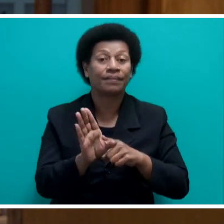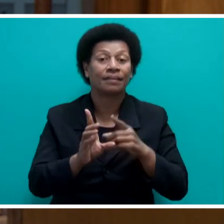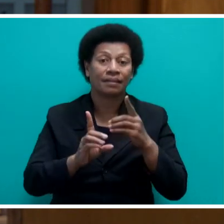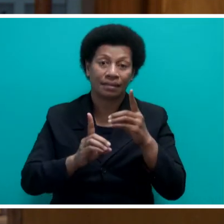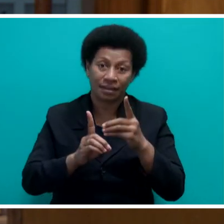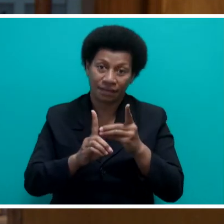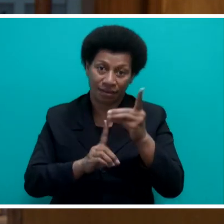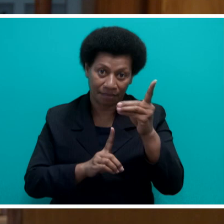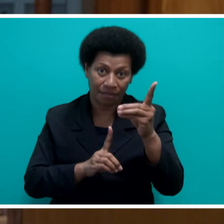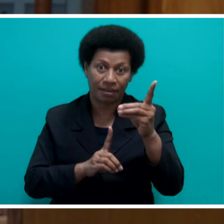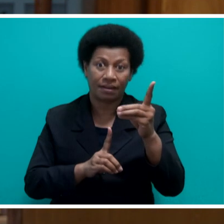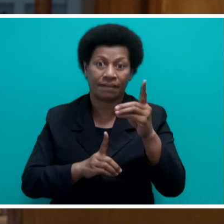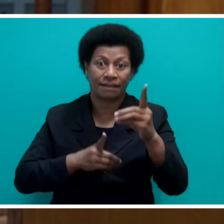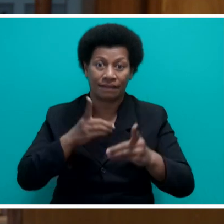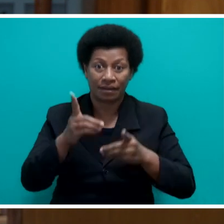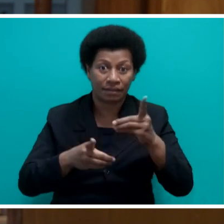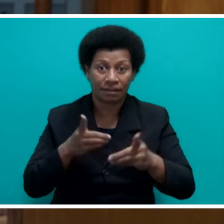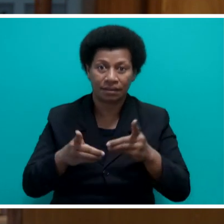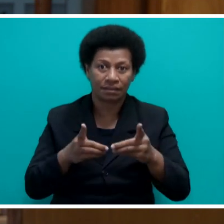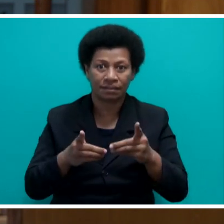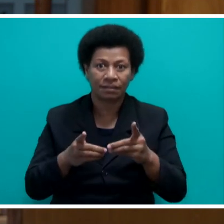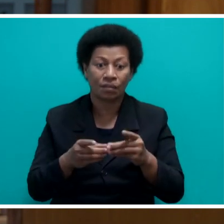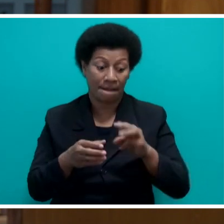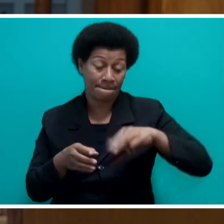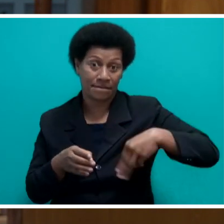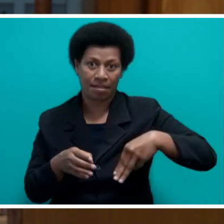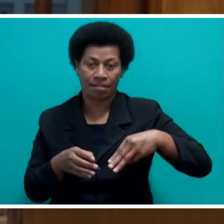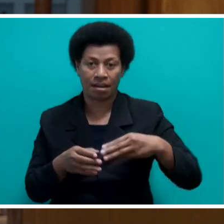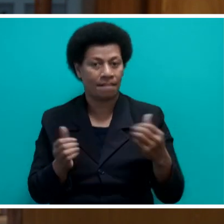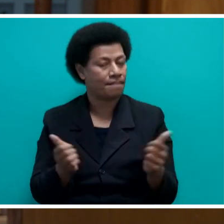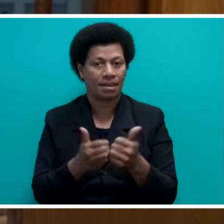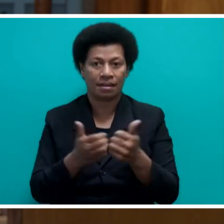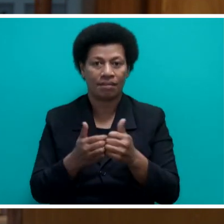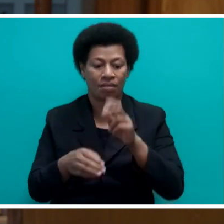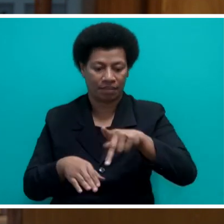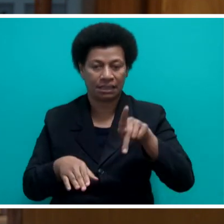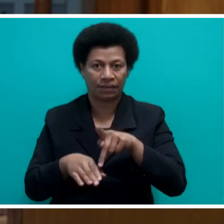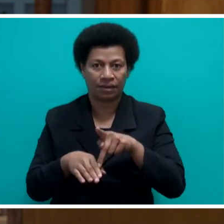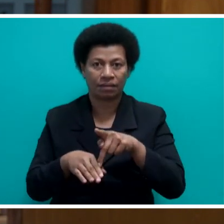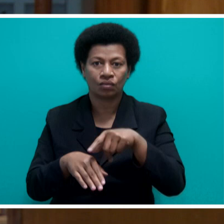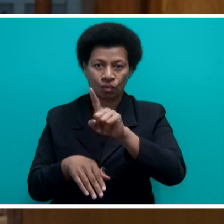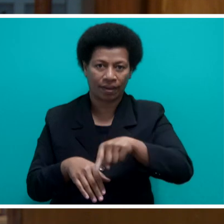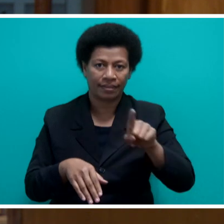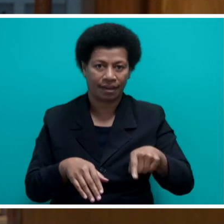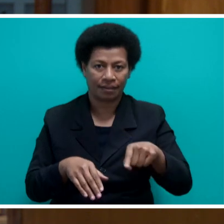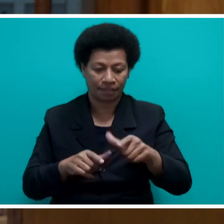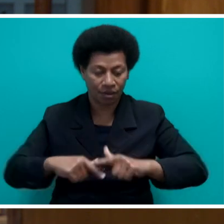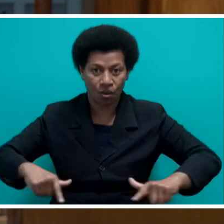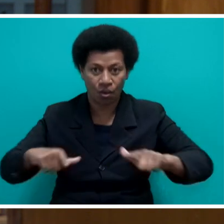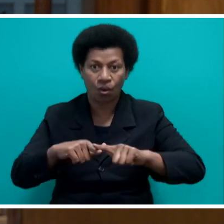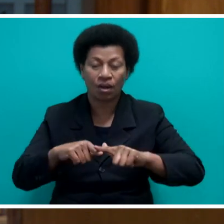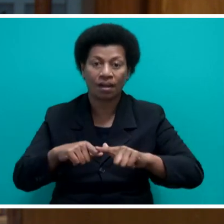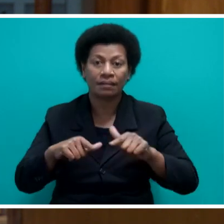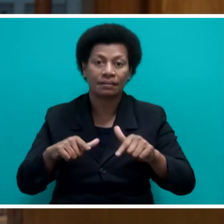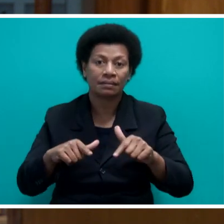will enable a larger contingent of participants from the Pacific and local and regional research